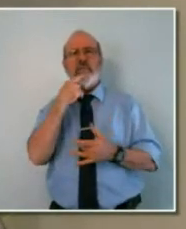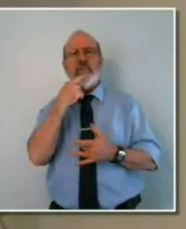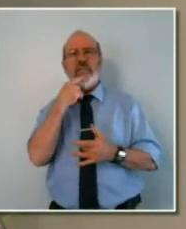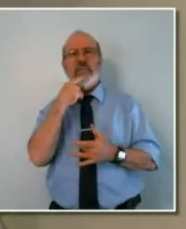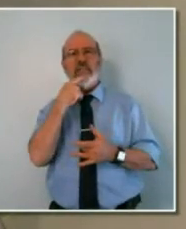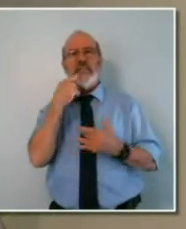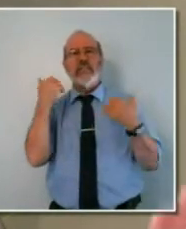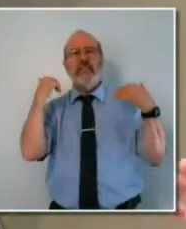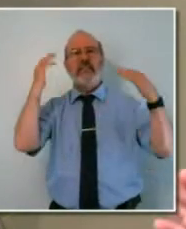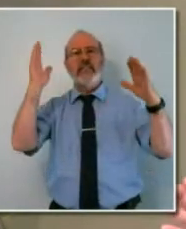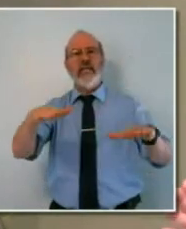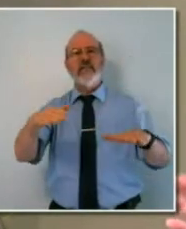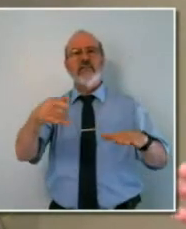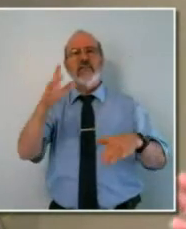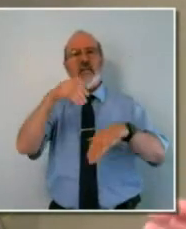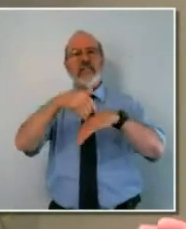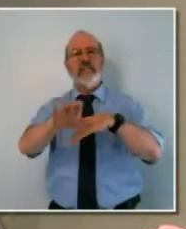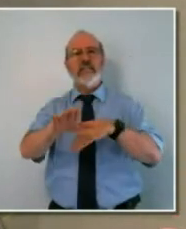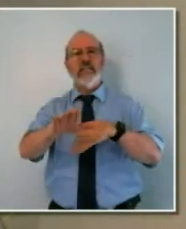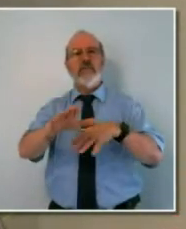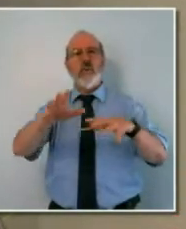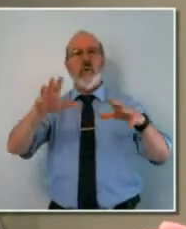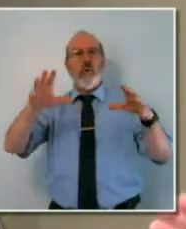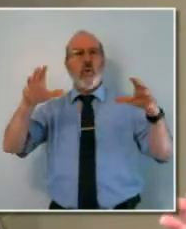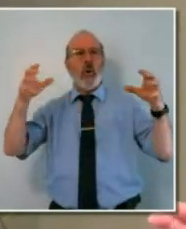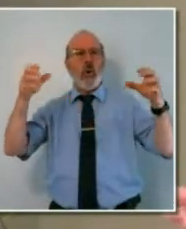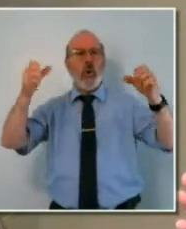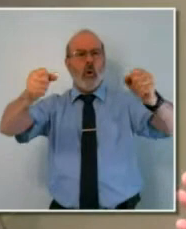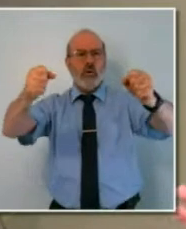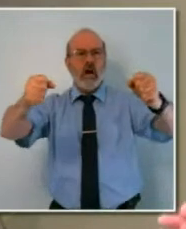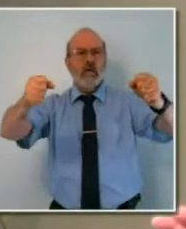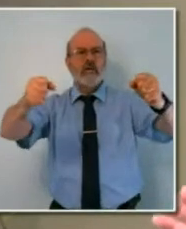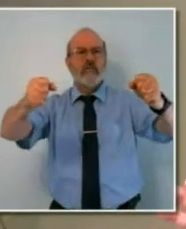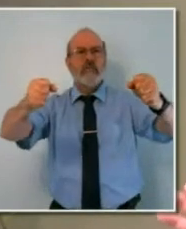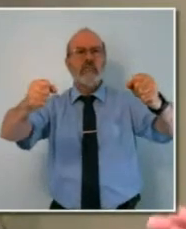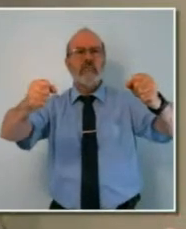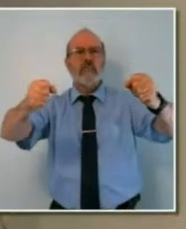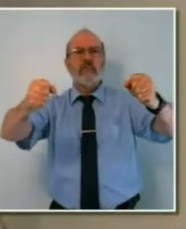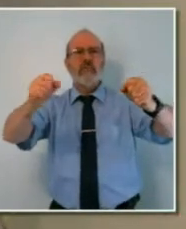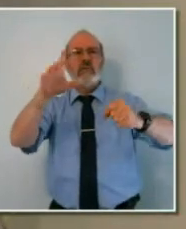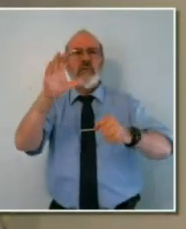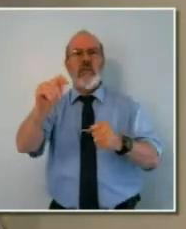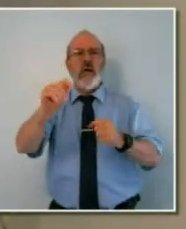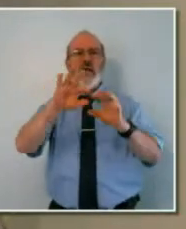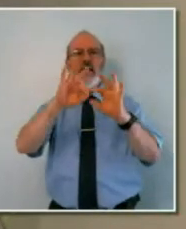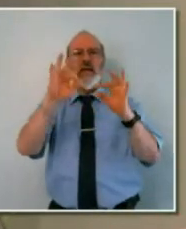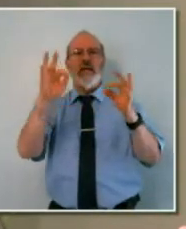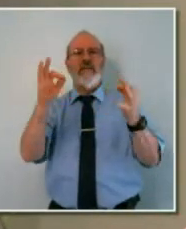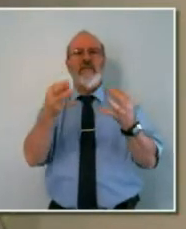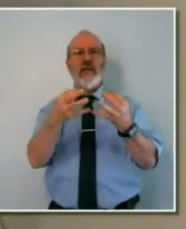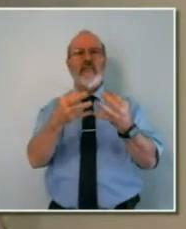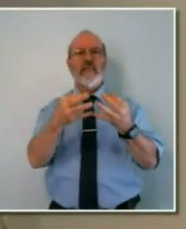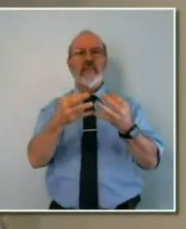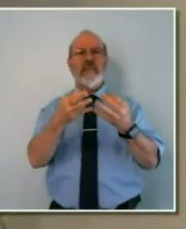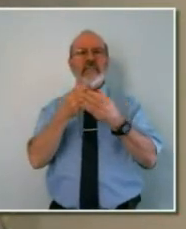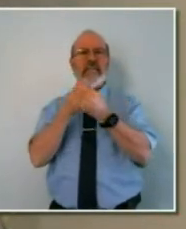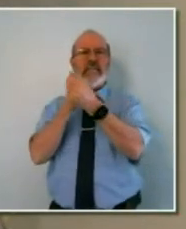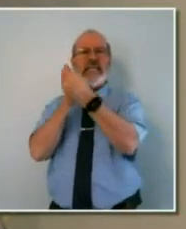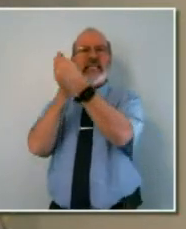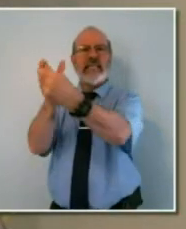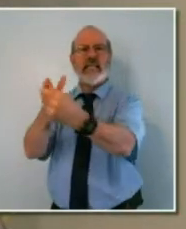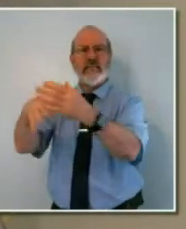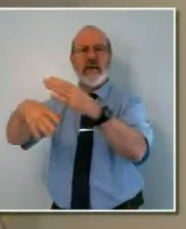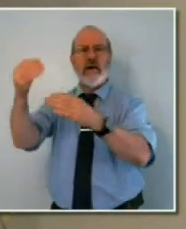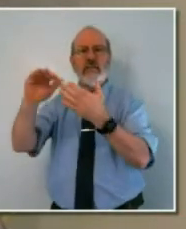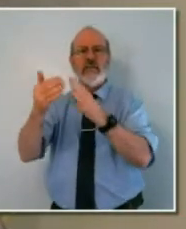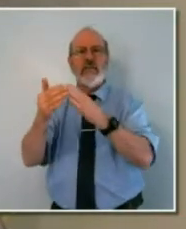angels whom God sent laid hold of Lot and his family and directed them out of the city. But you know what